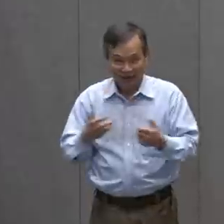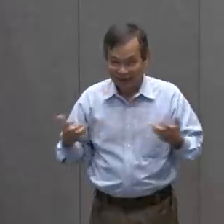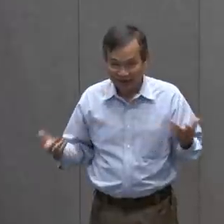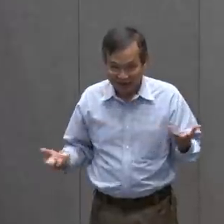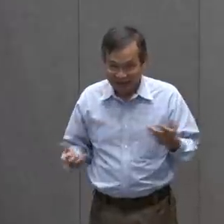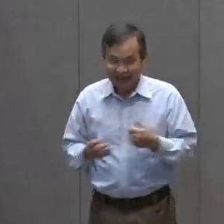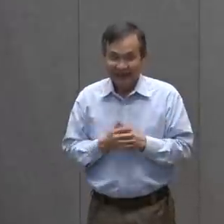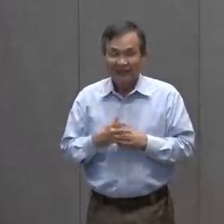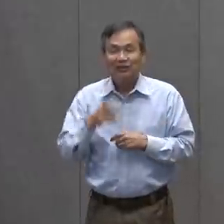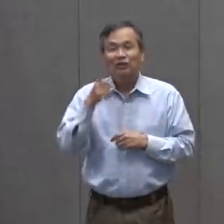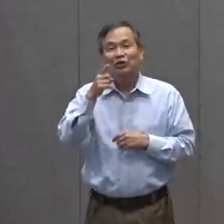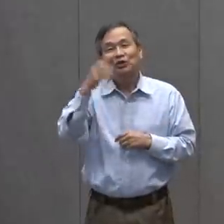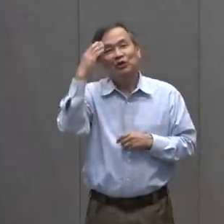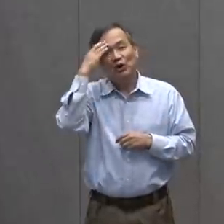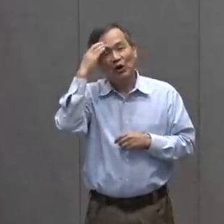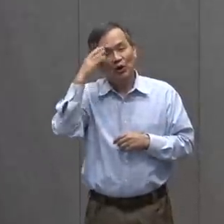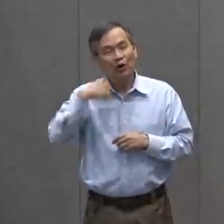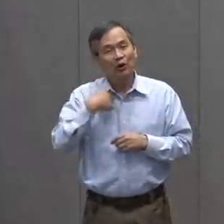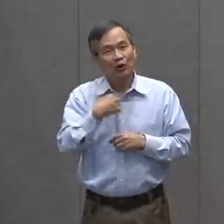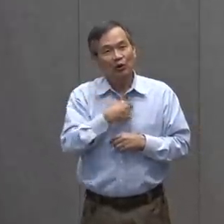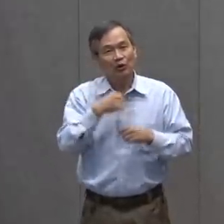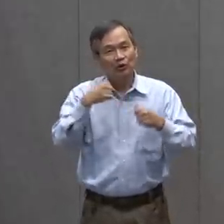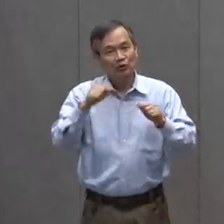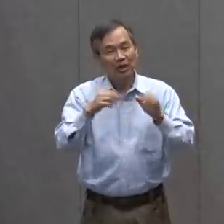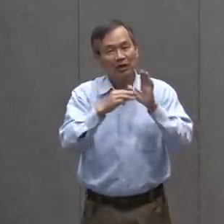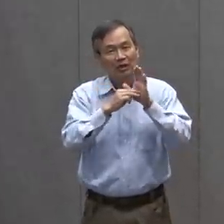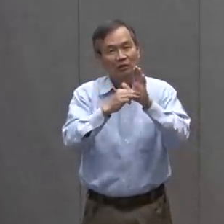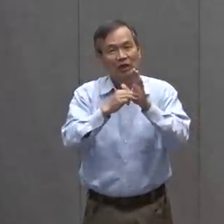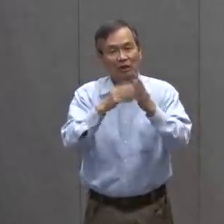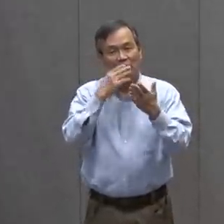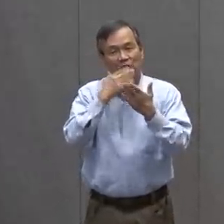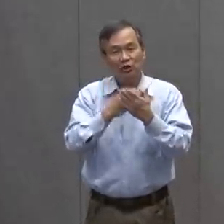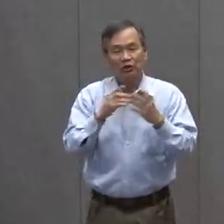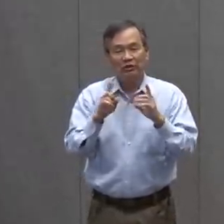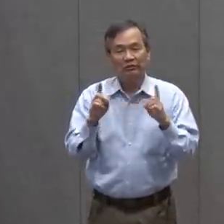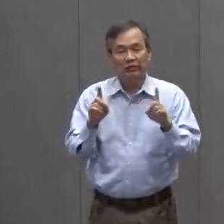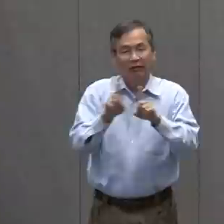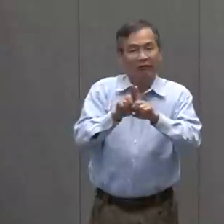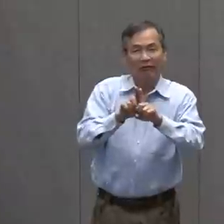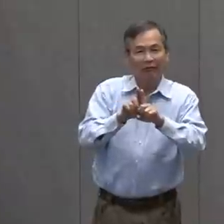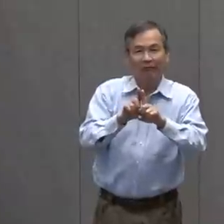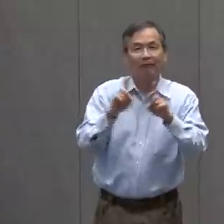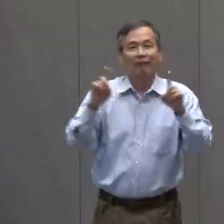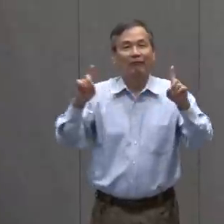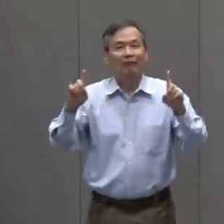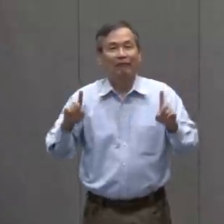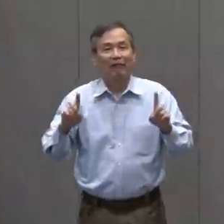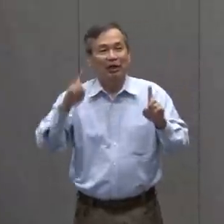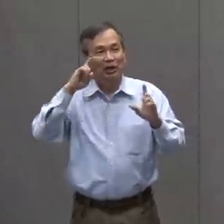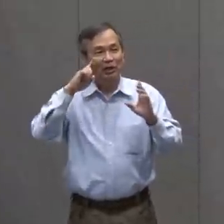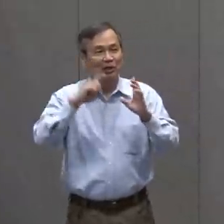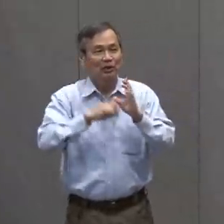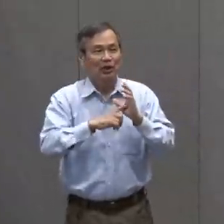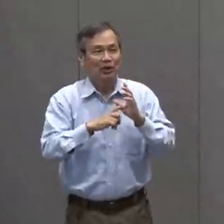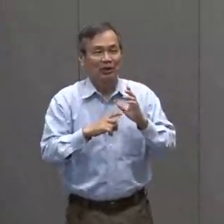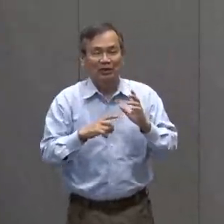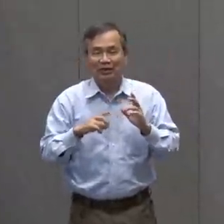that you guys know, we are trying to model social distancing. So if you notice,